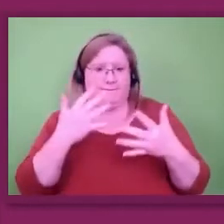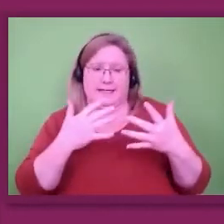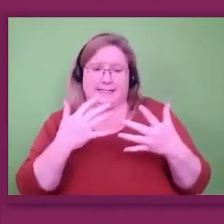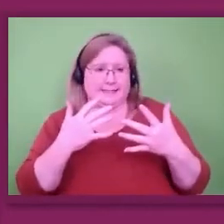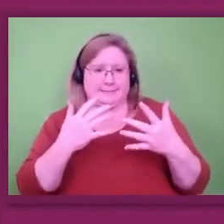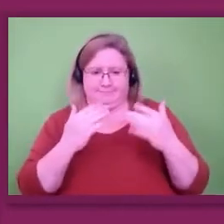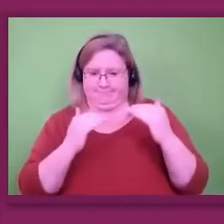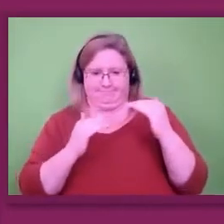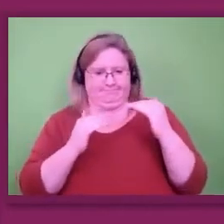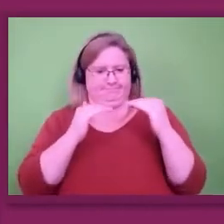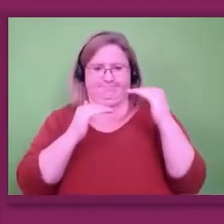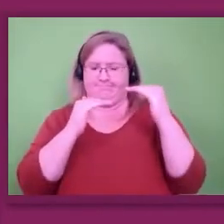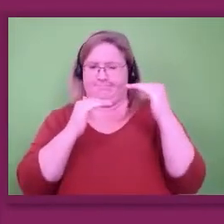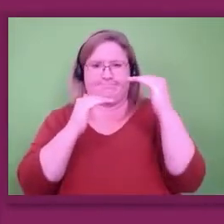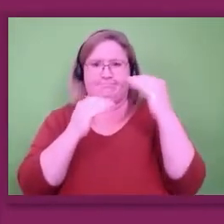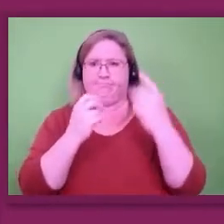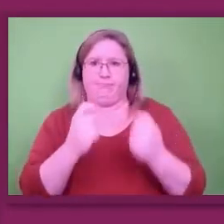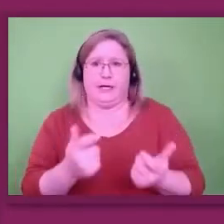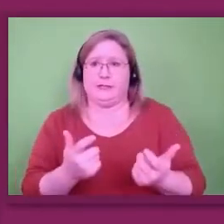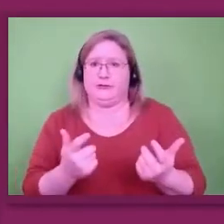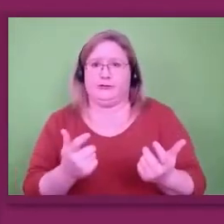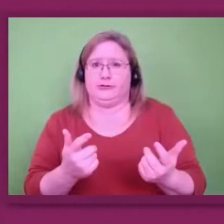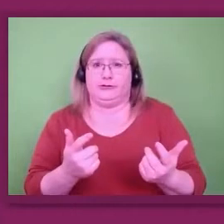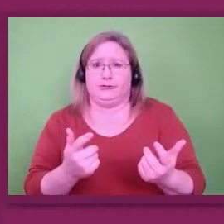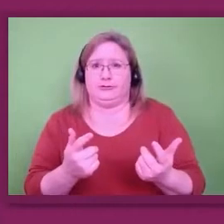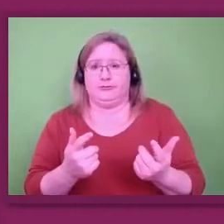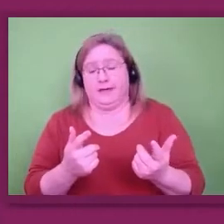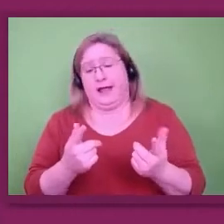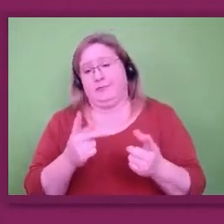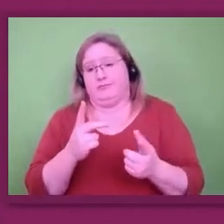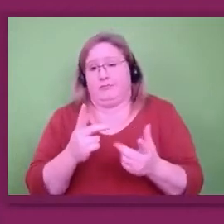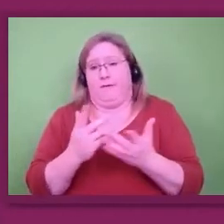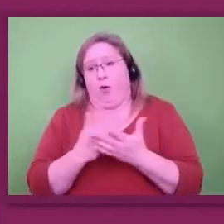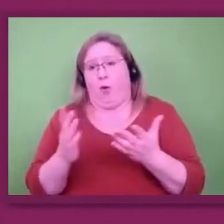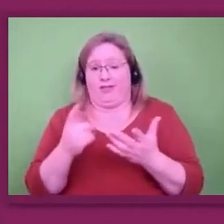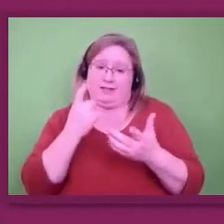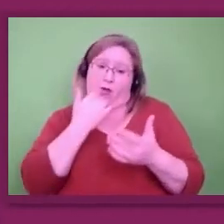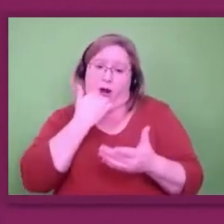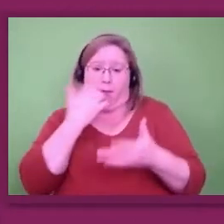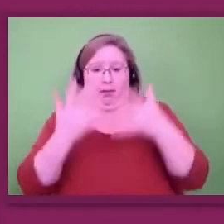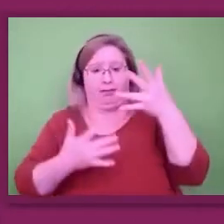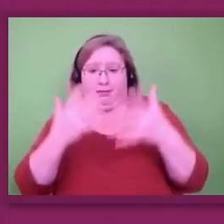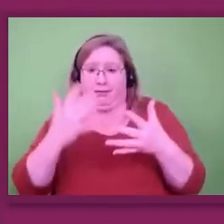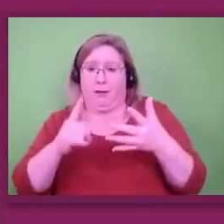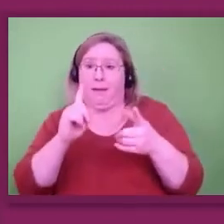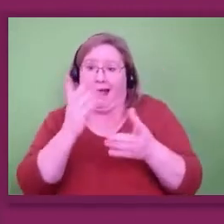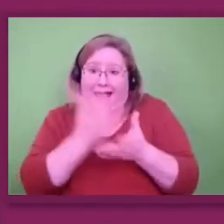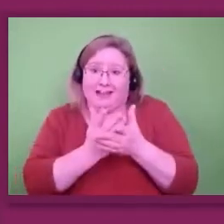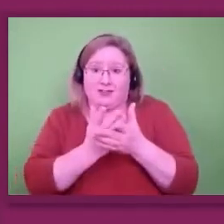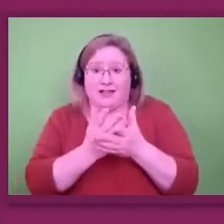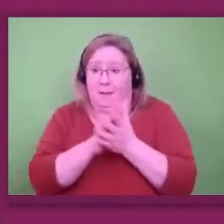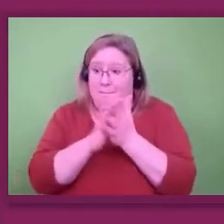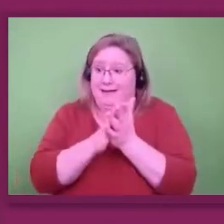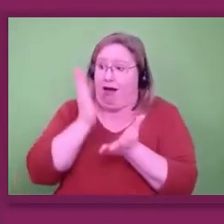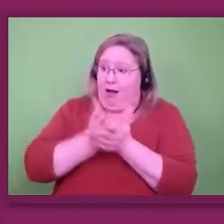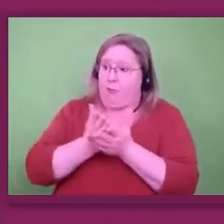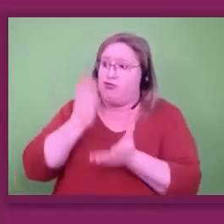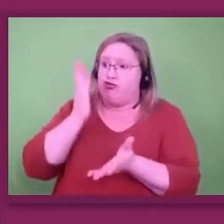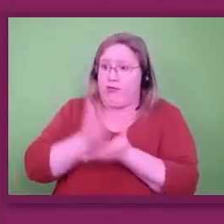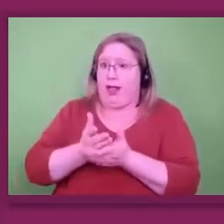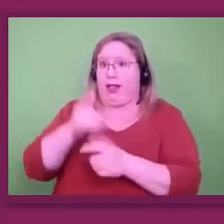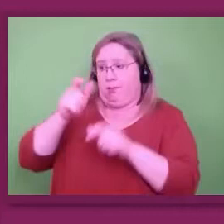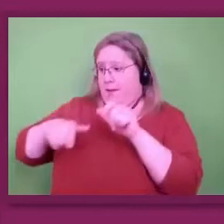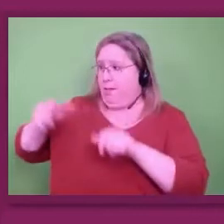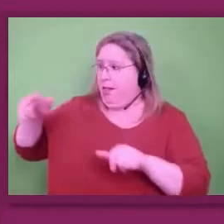science to tell you that behind each figure, each statistic, that there's distraught families out there, or even